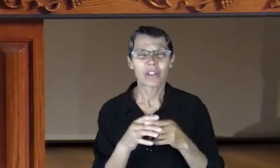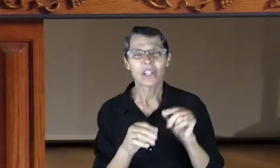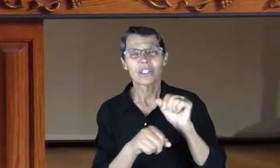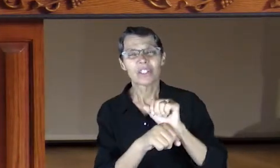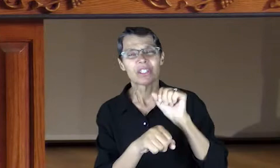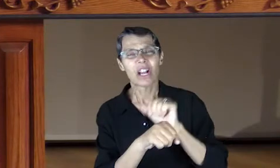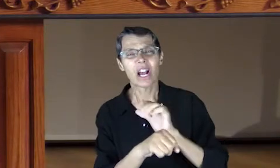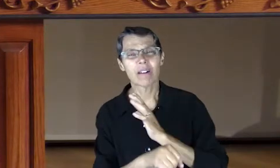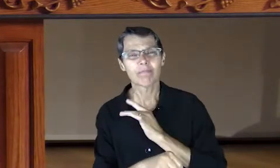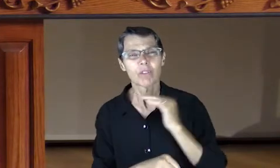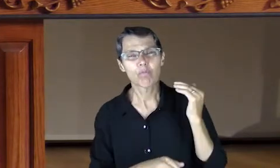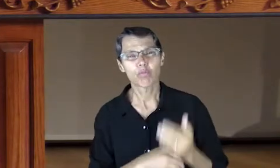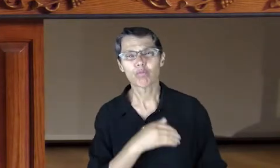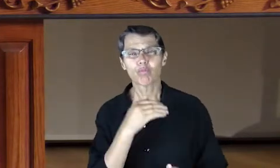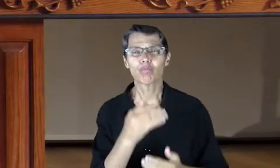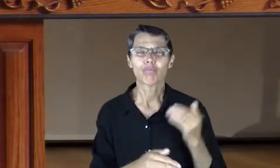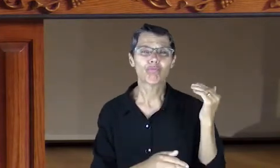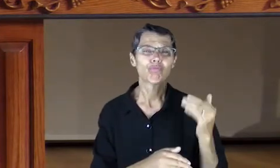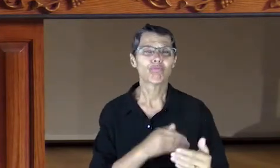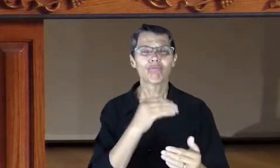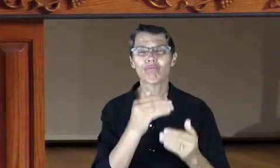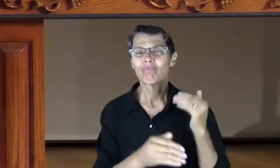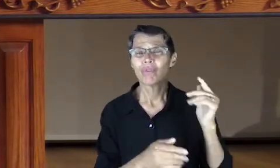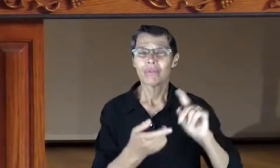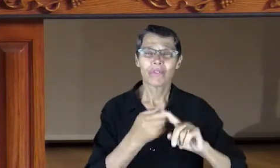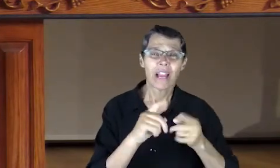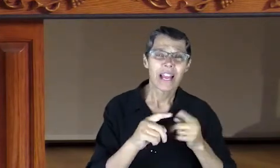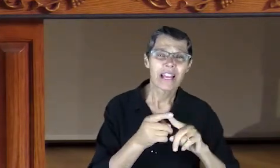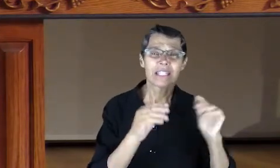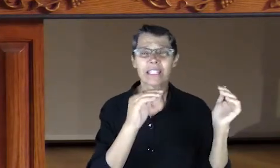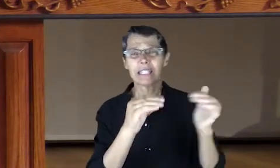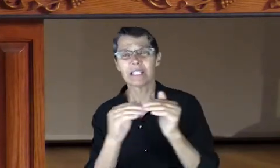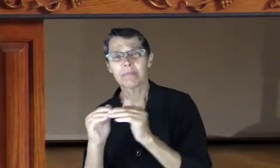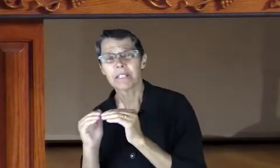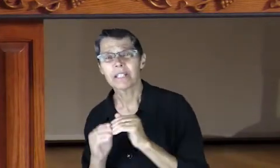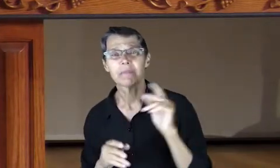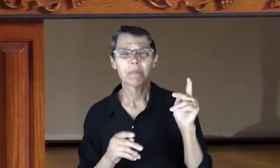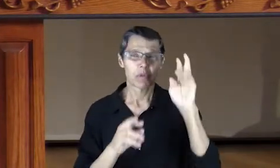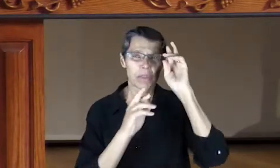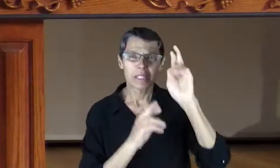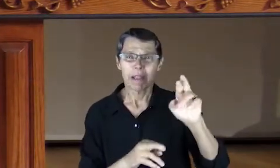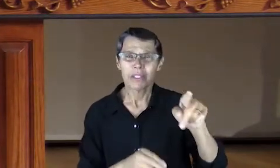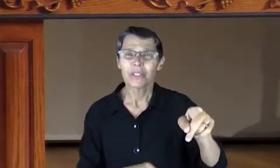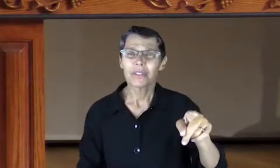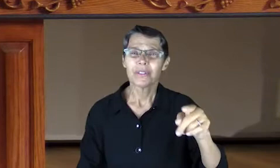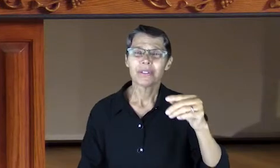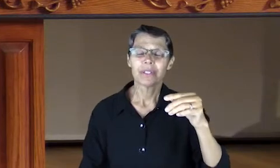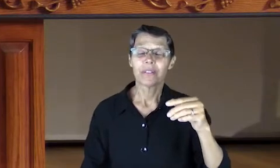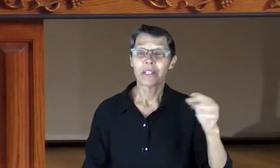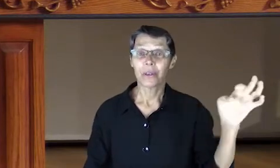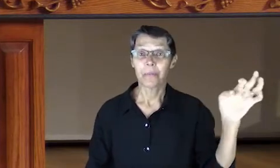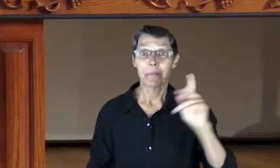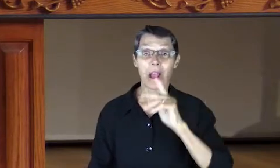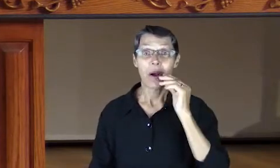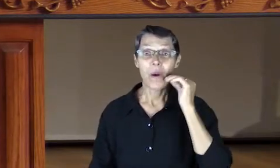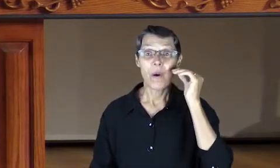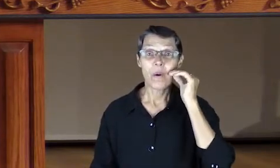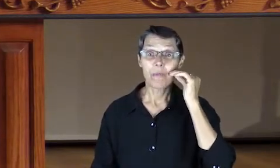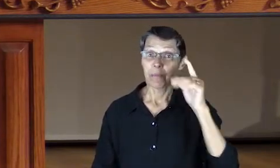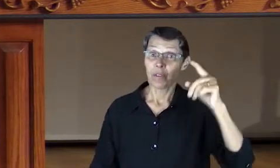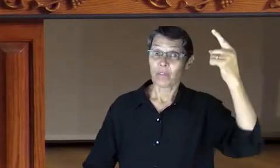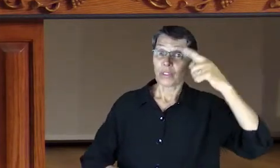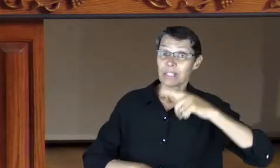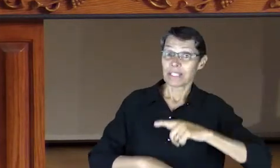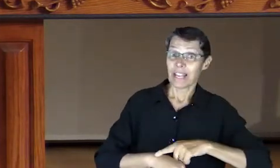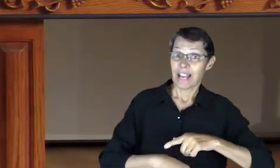well. And the people who are your peers and your colleagues and your friends in that community, they hold you in high esteem. And so you go home